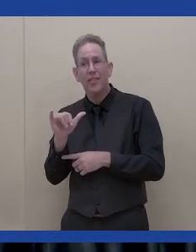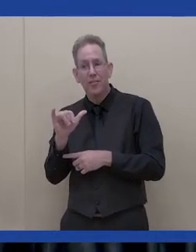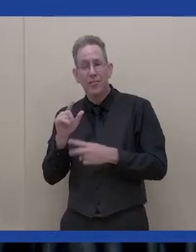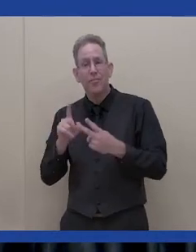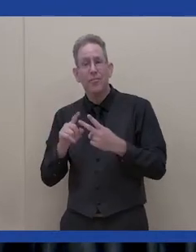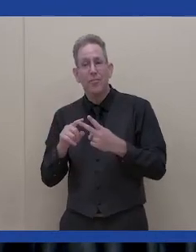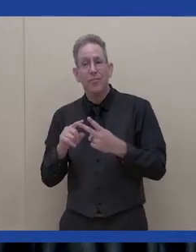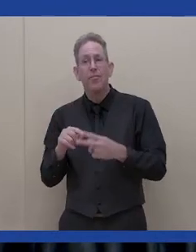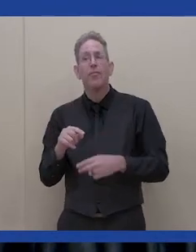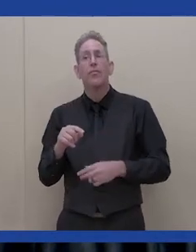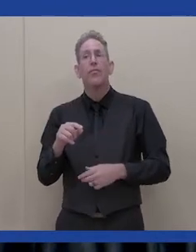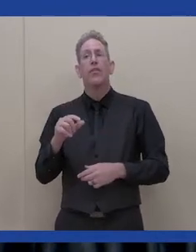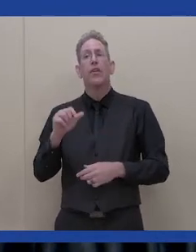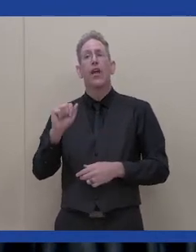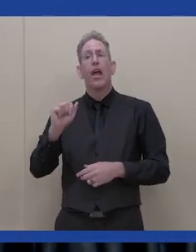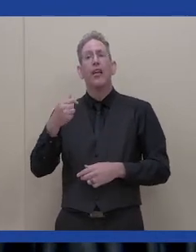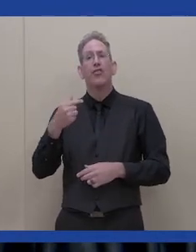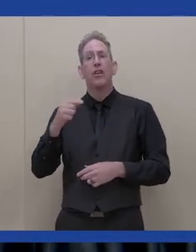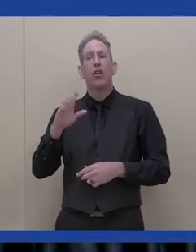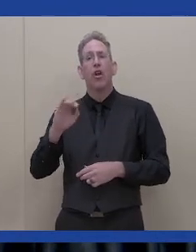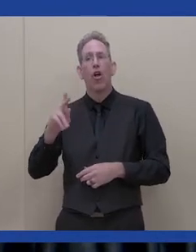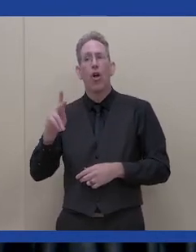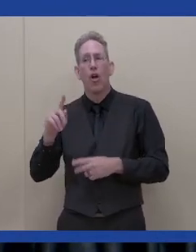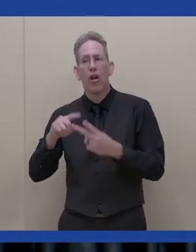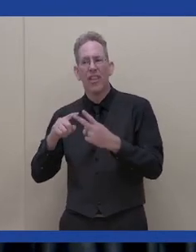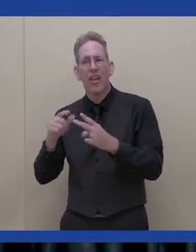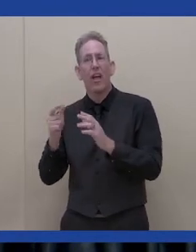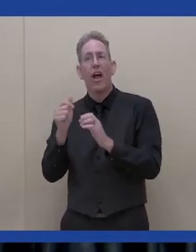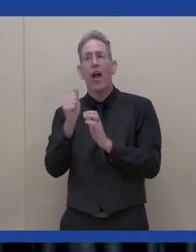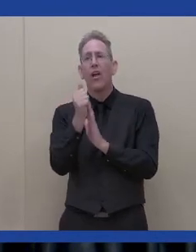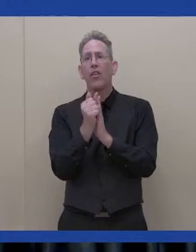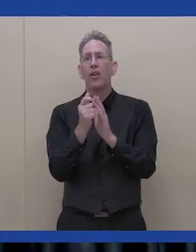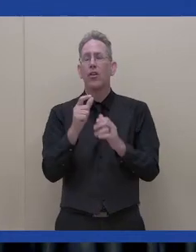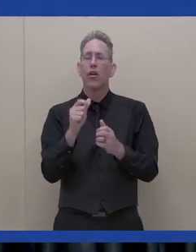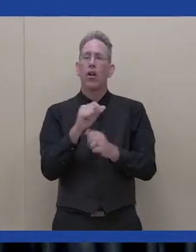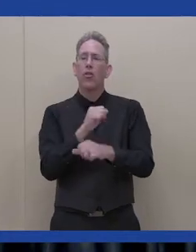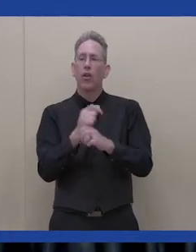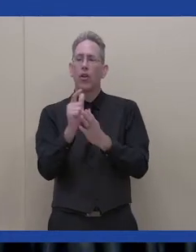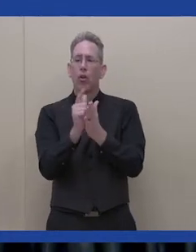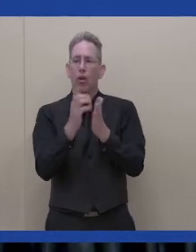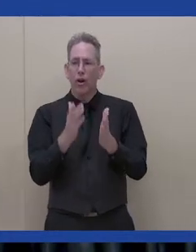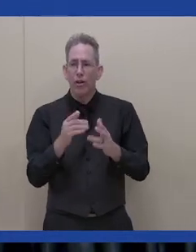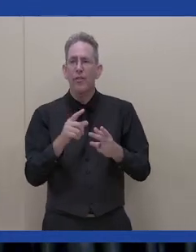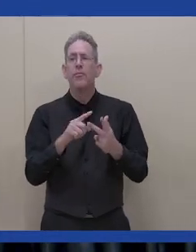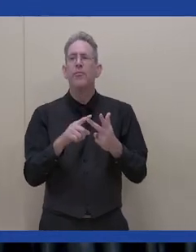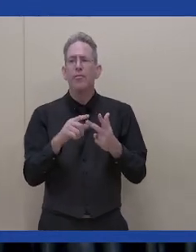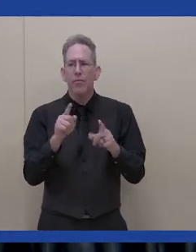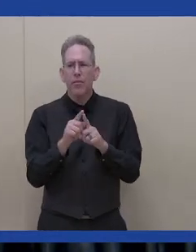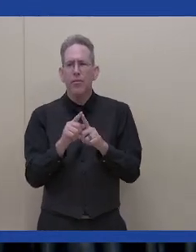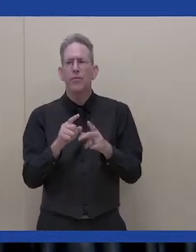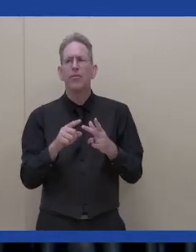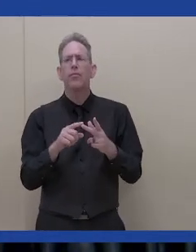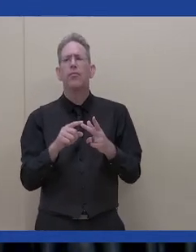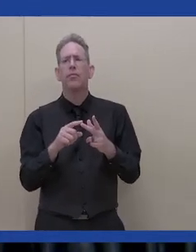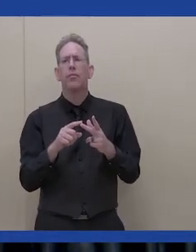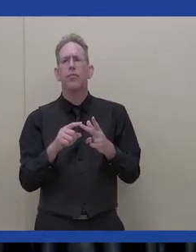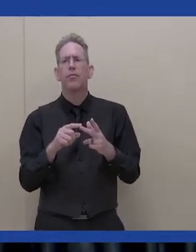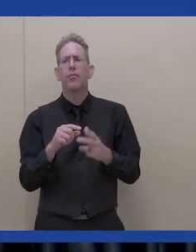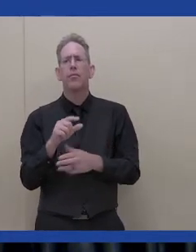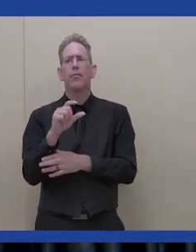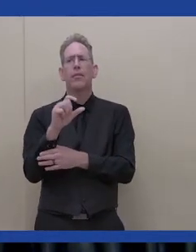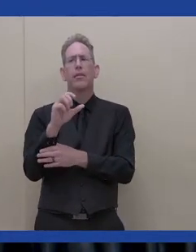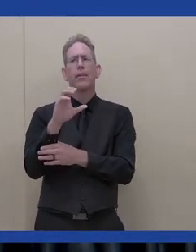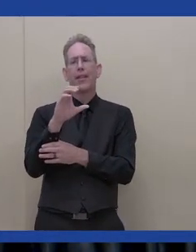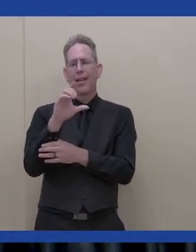Clark, State's Attorney George, former Mayor Clavel, and other officials that we've likely missed, welcome back to Contoy's